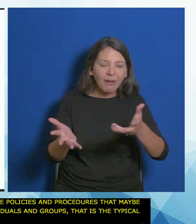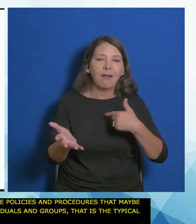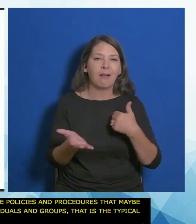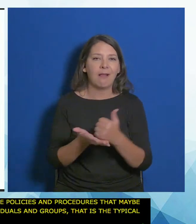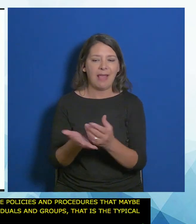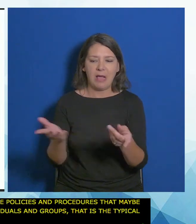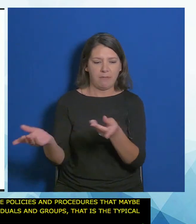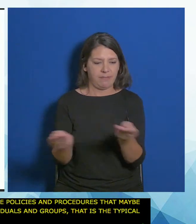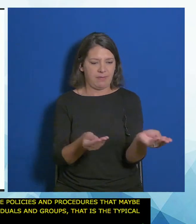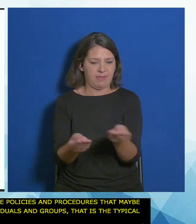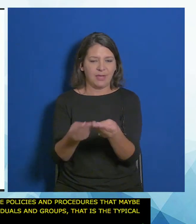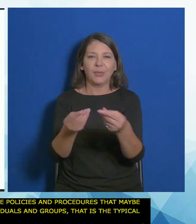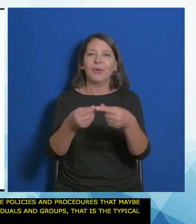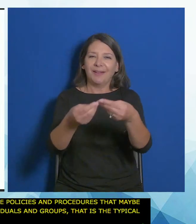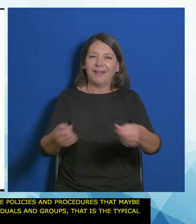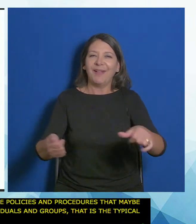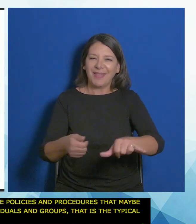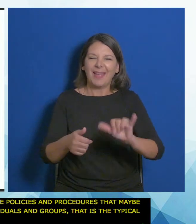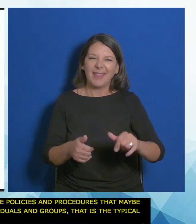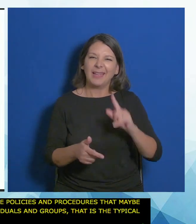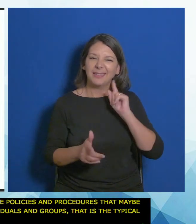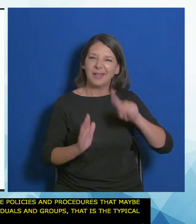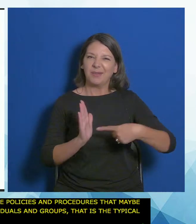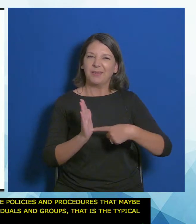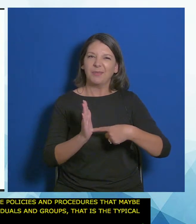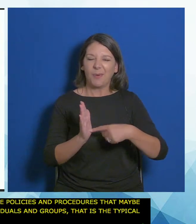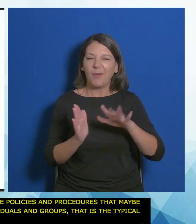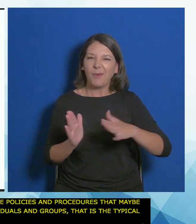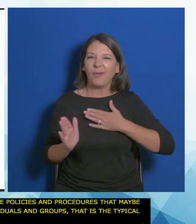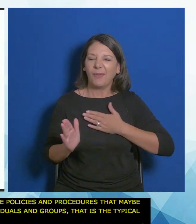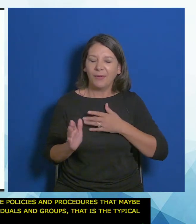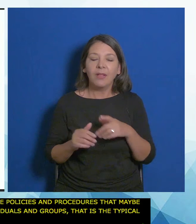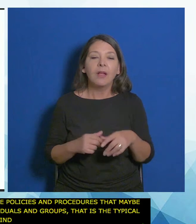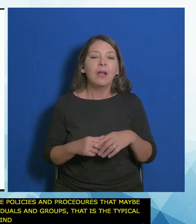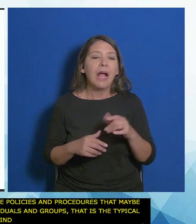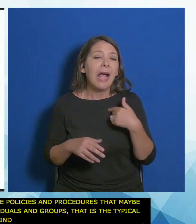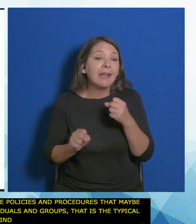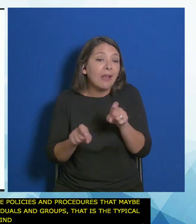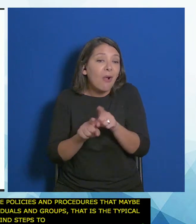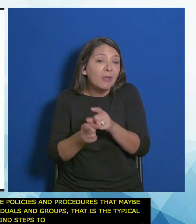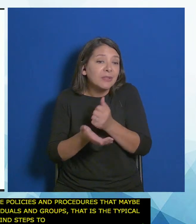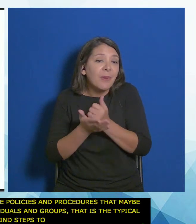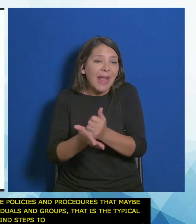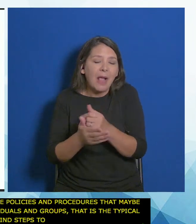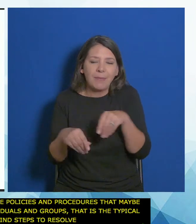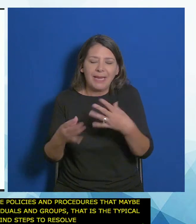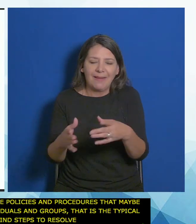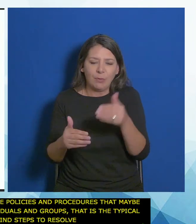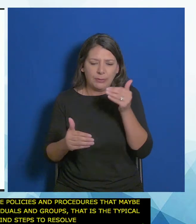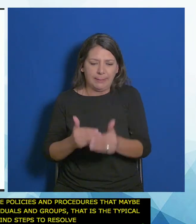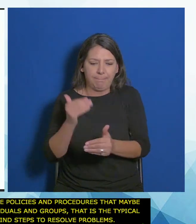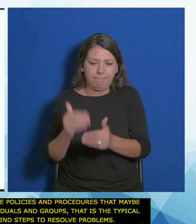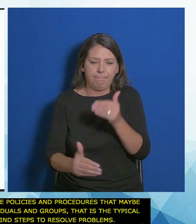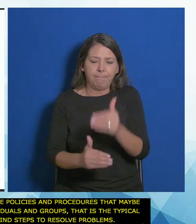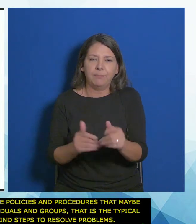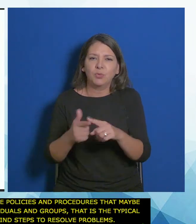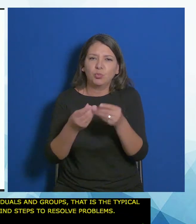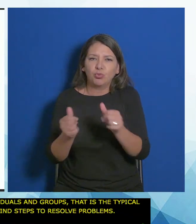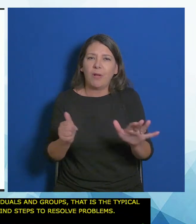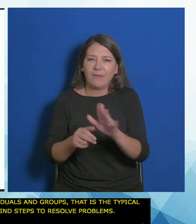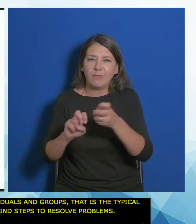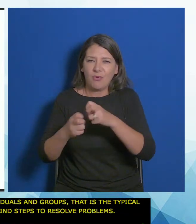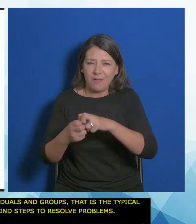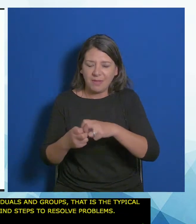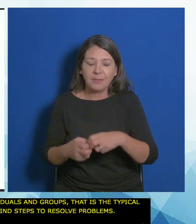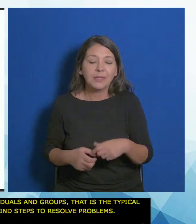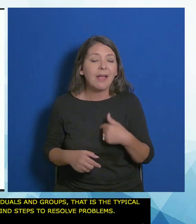to the process. I can also help find steps to resolve problems and help people talk